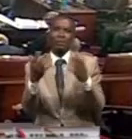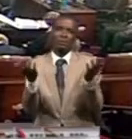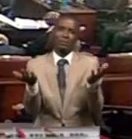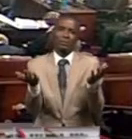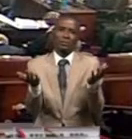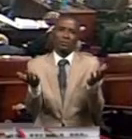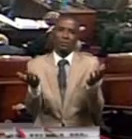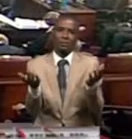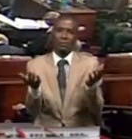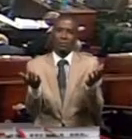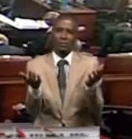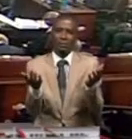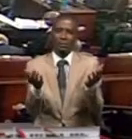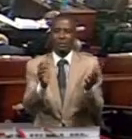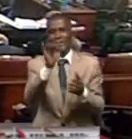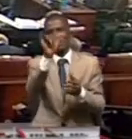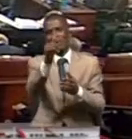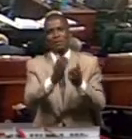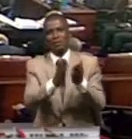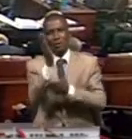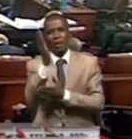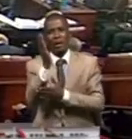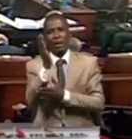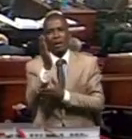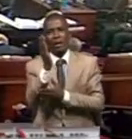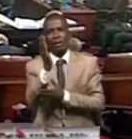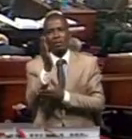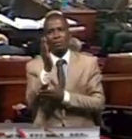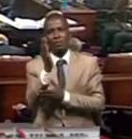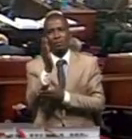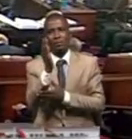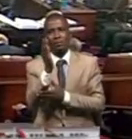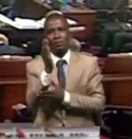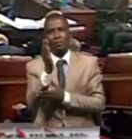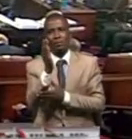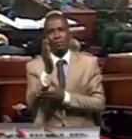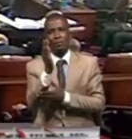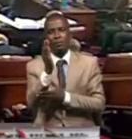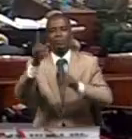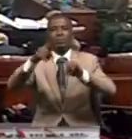That is correct. That is correct. Can I go on now with the explanation? Hold on.